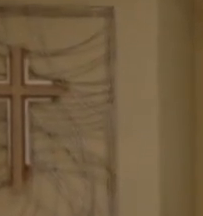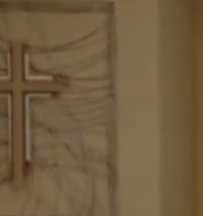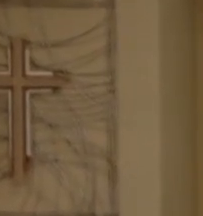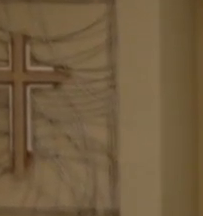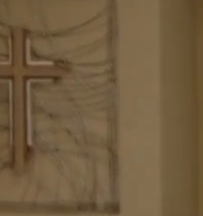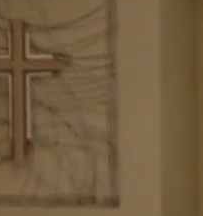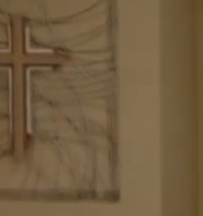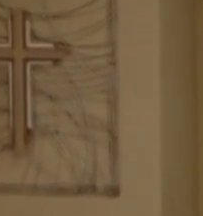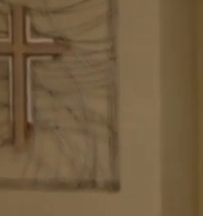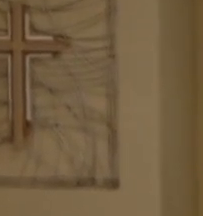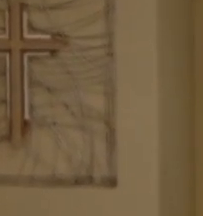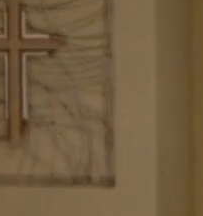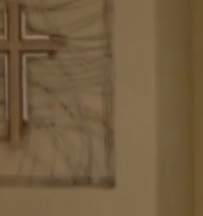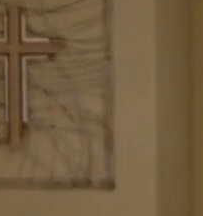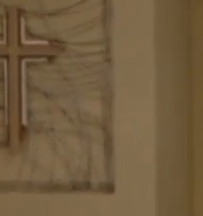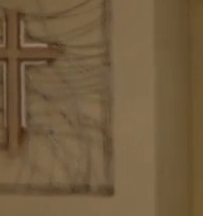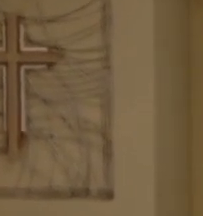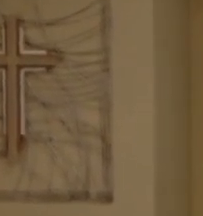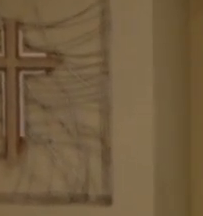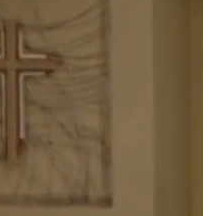You simply say, trust me.